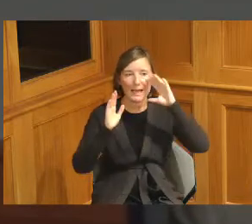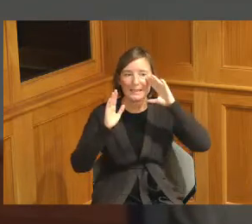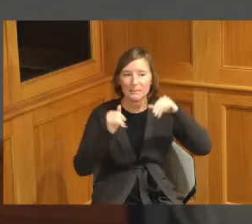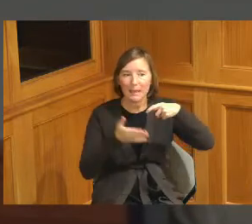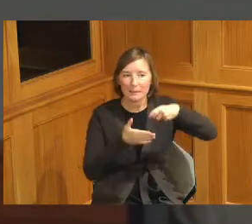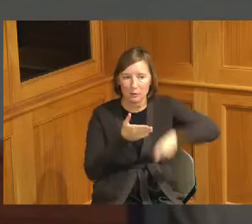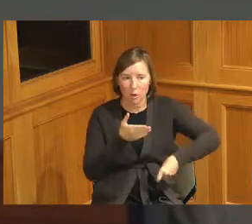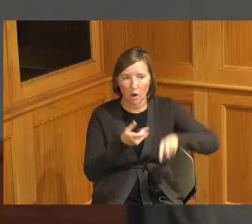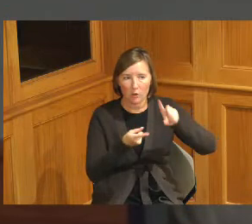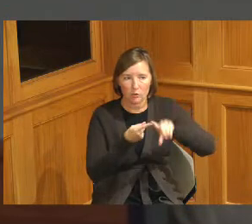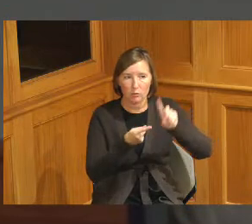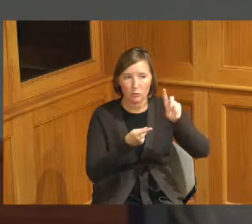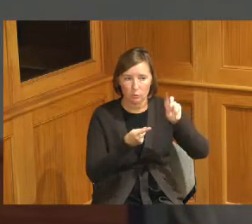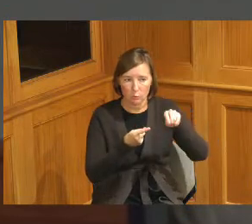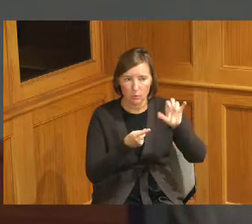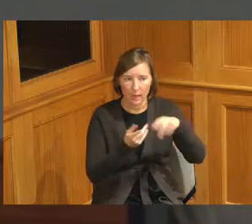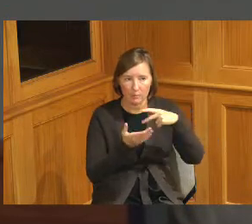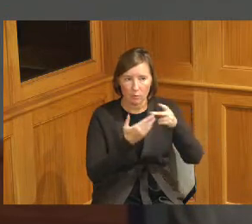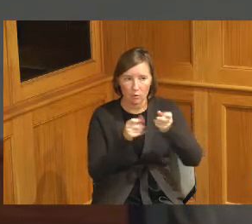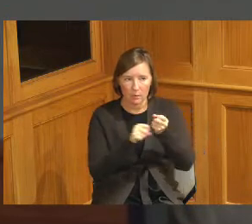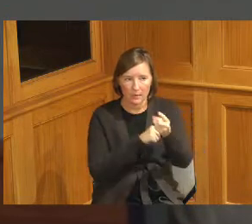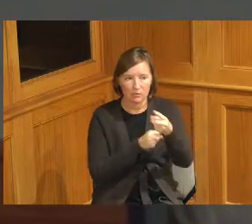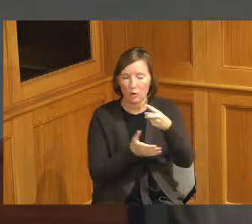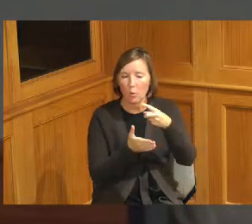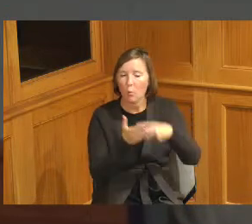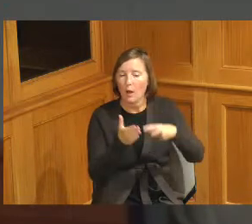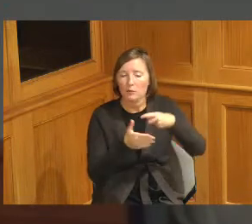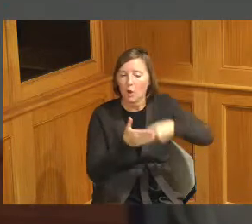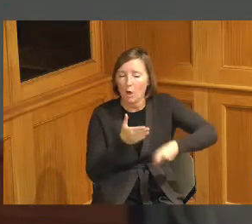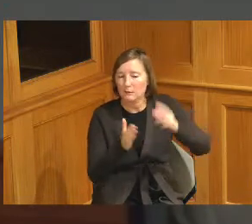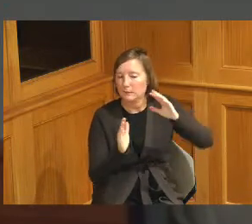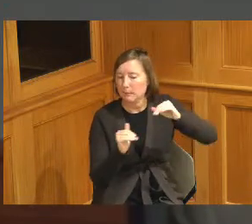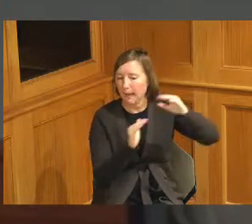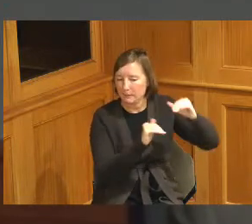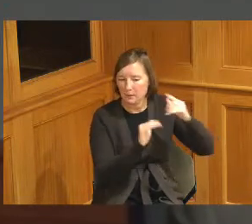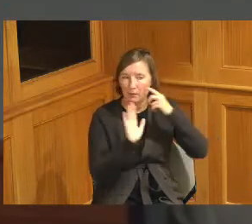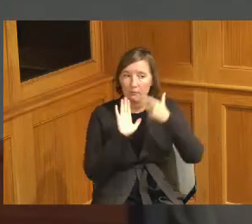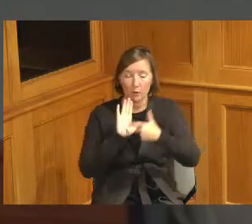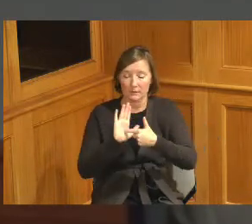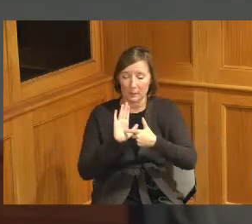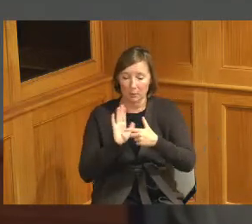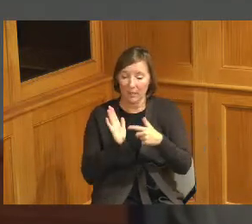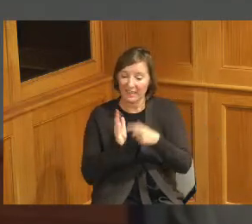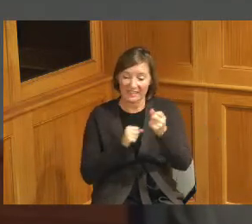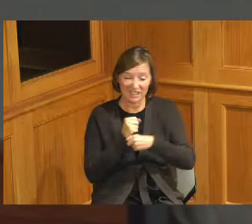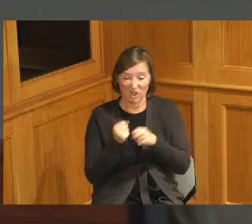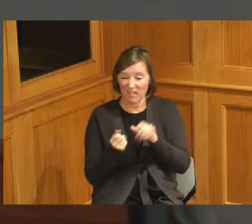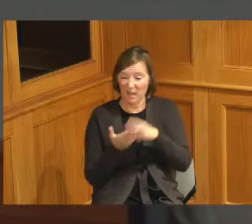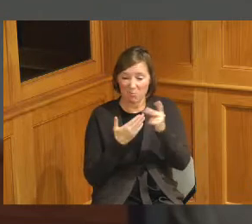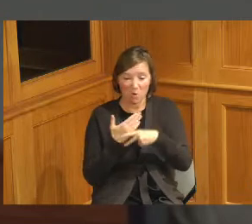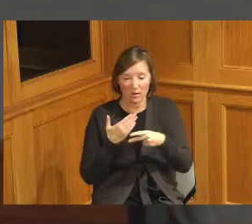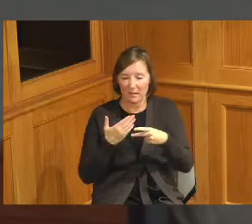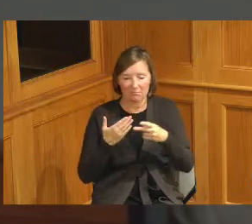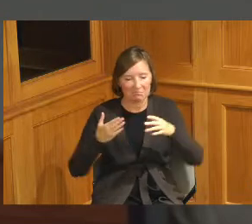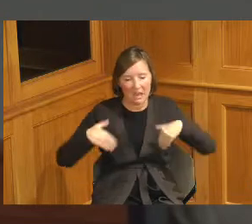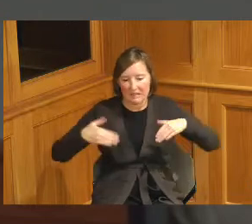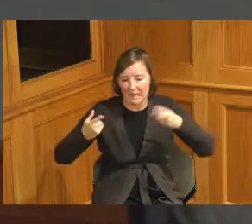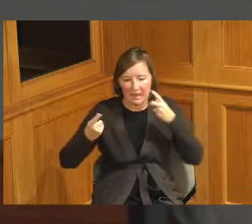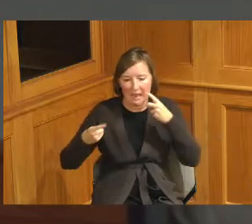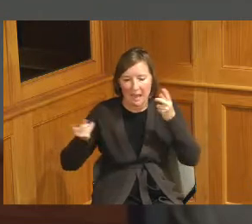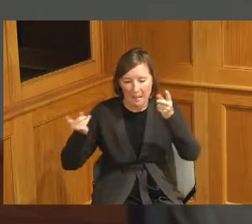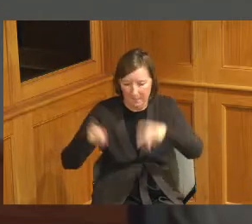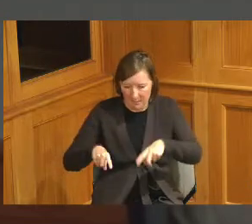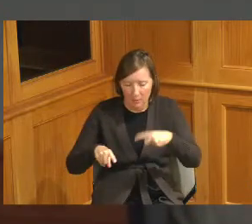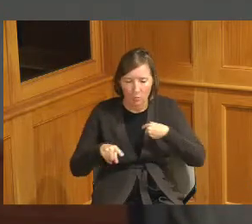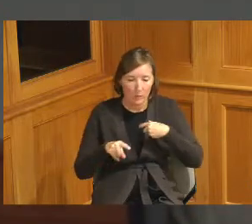is to do that program the next year. Mm-hmm. So if, for instance, if there's a program that didn't happen this year, but we want to make